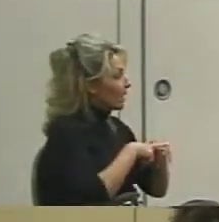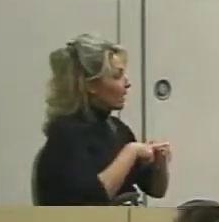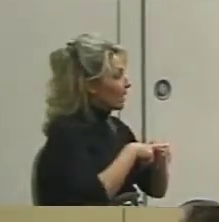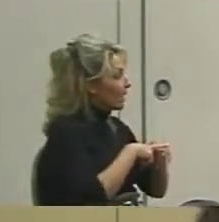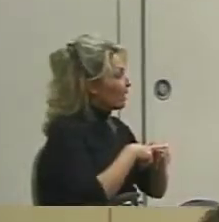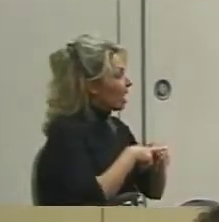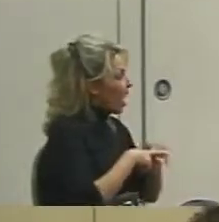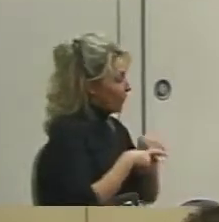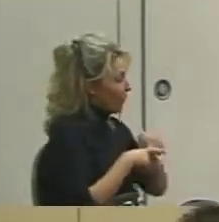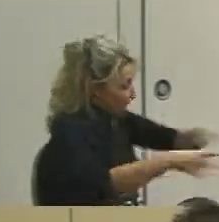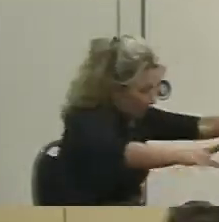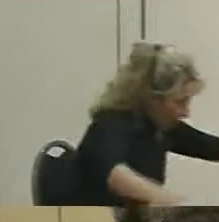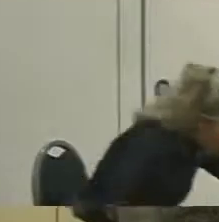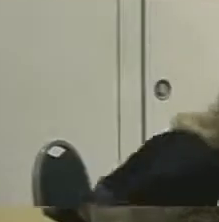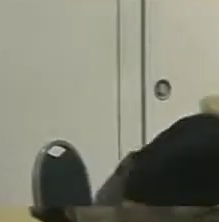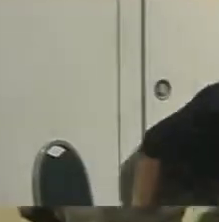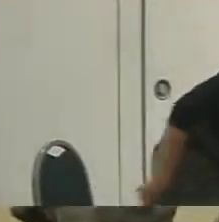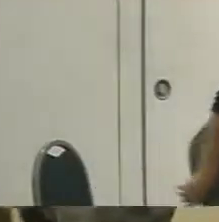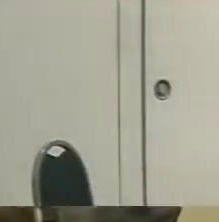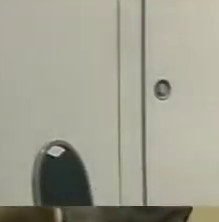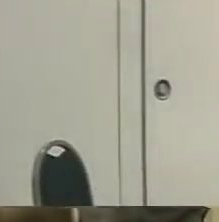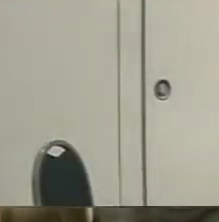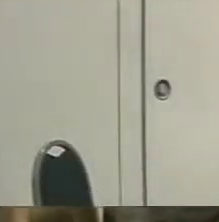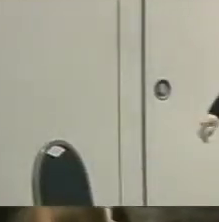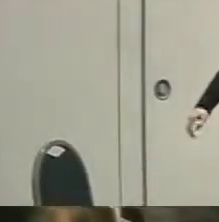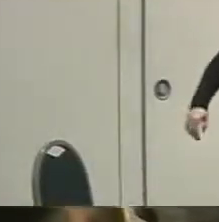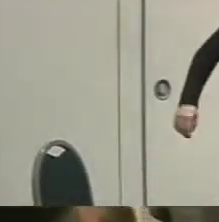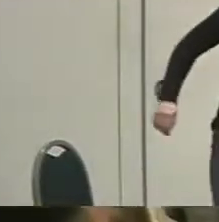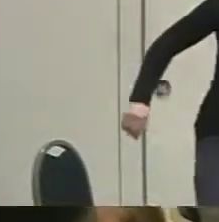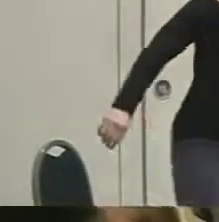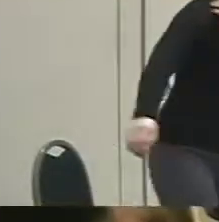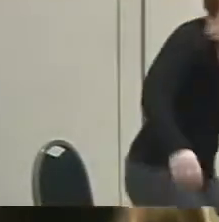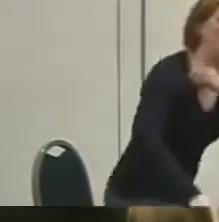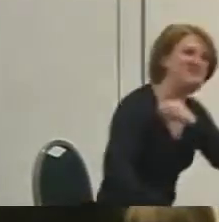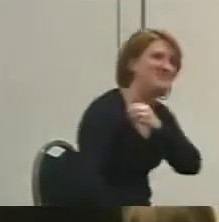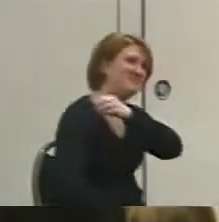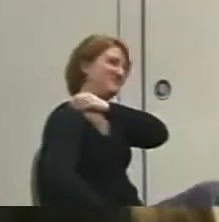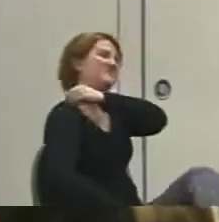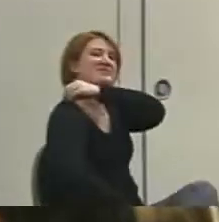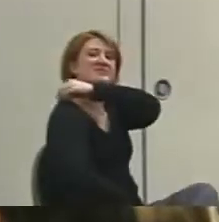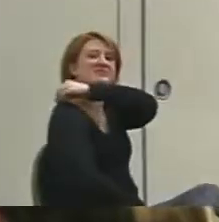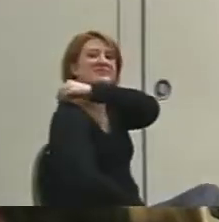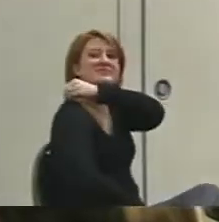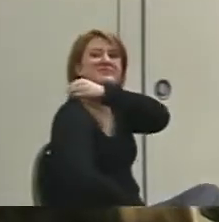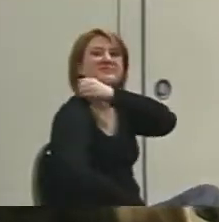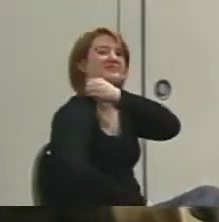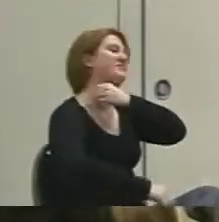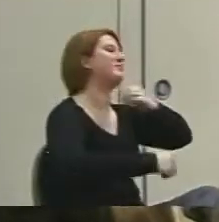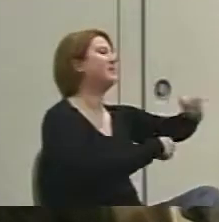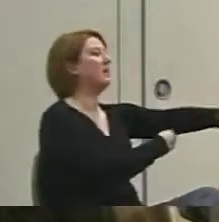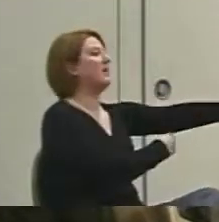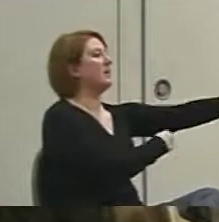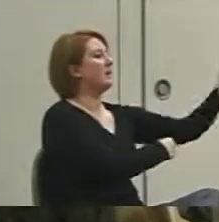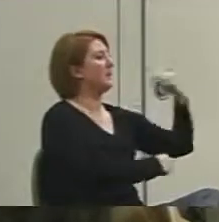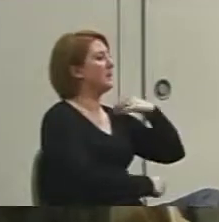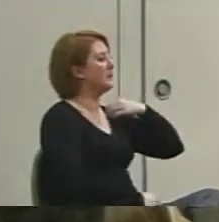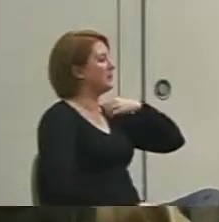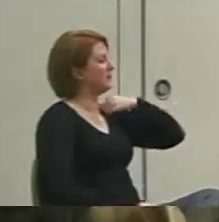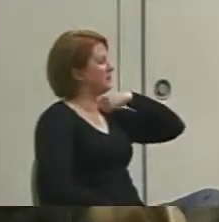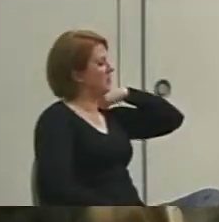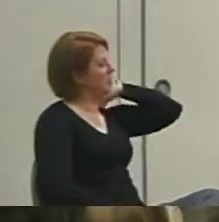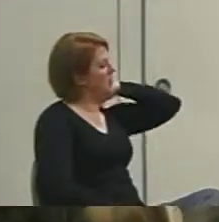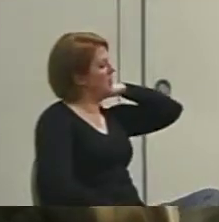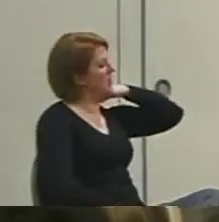On the first one for Darrow, the 25 days, is that 25 consecutive days or random? It depends